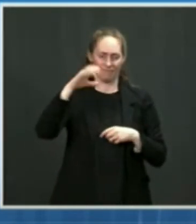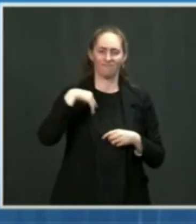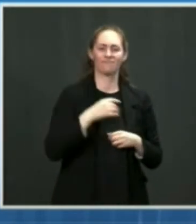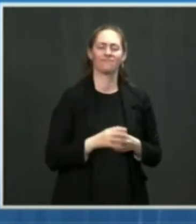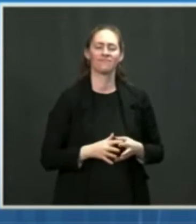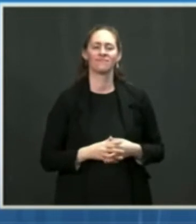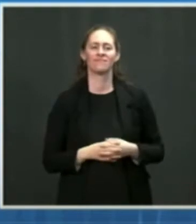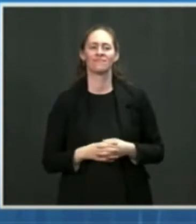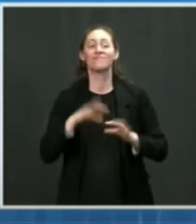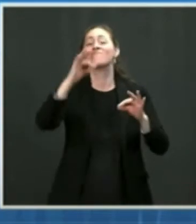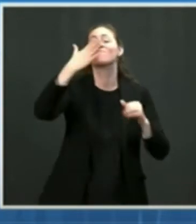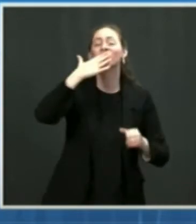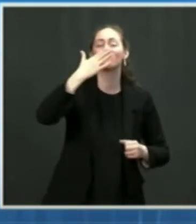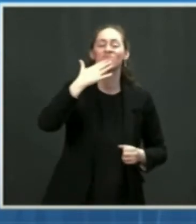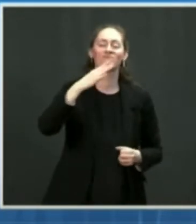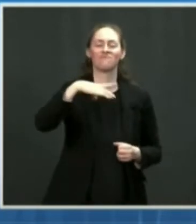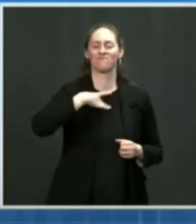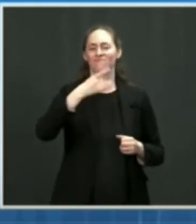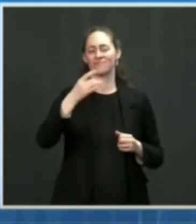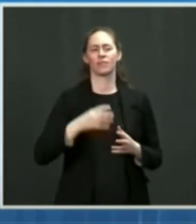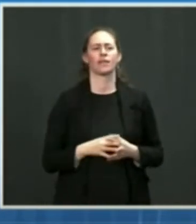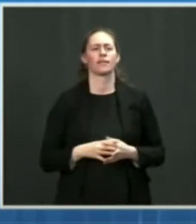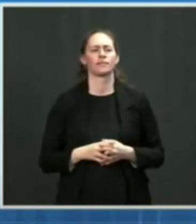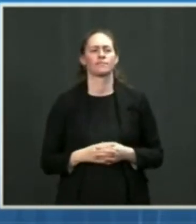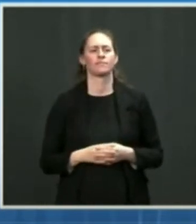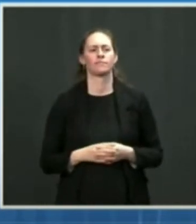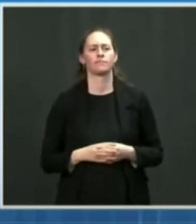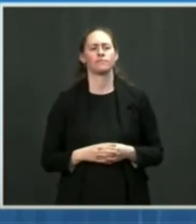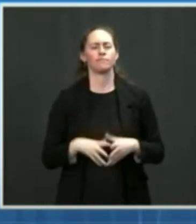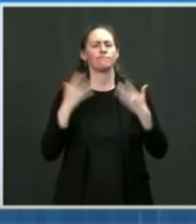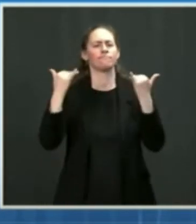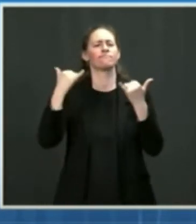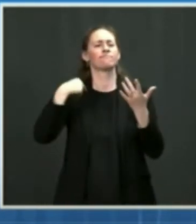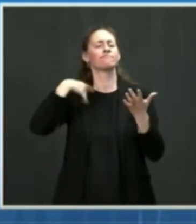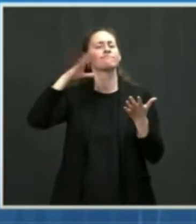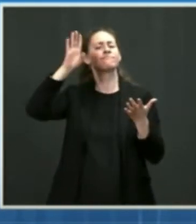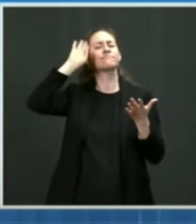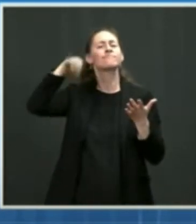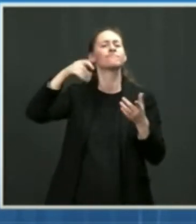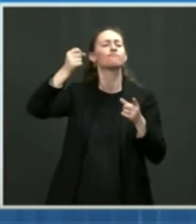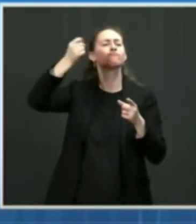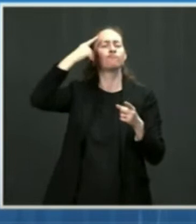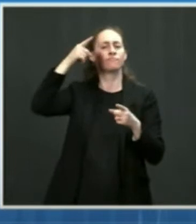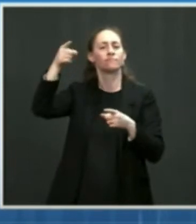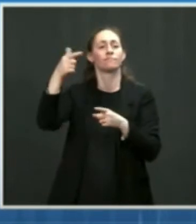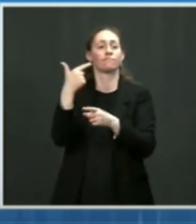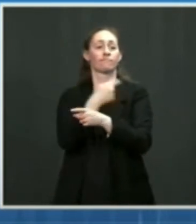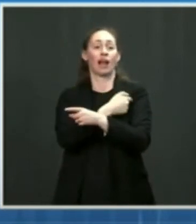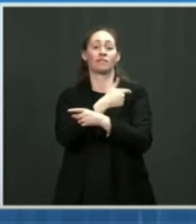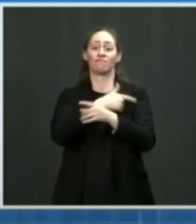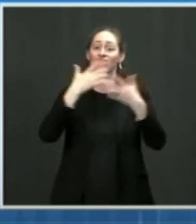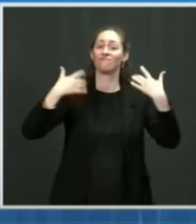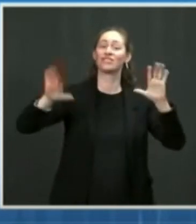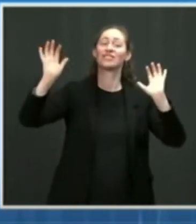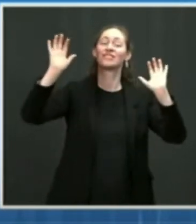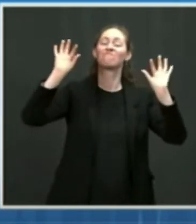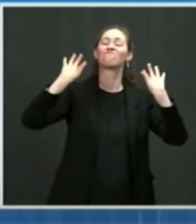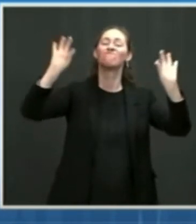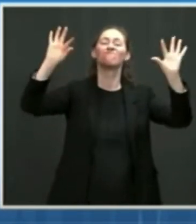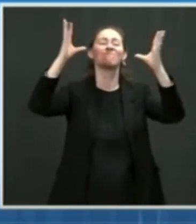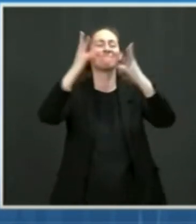you. Vaccines, we understand, are not a panacea given crisis situation in Michigan right now,